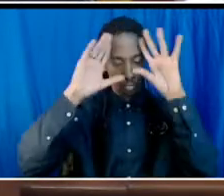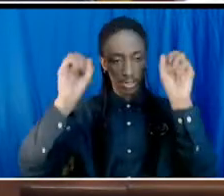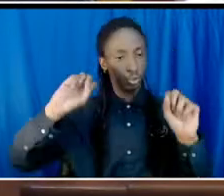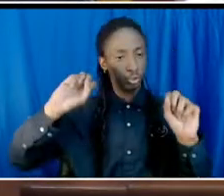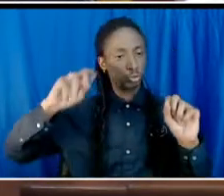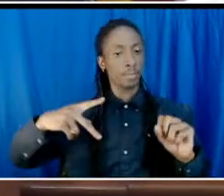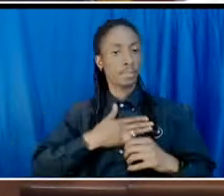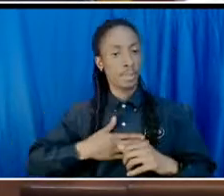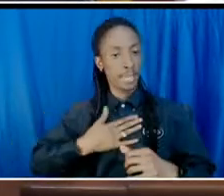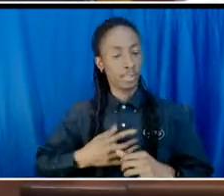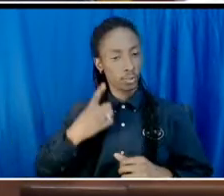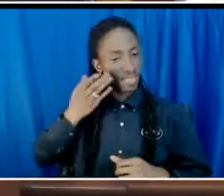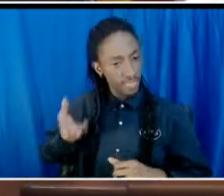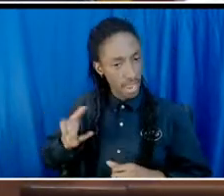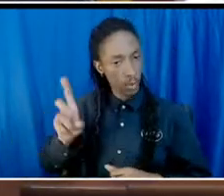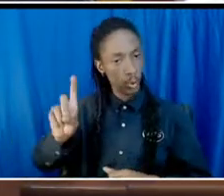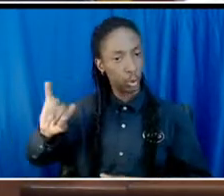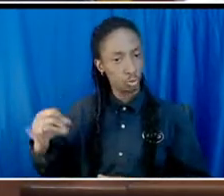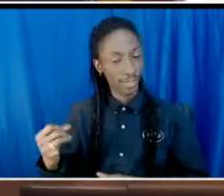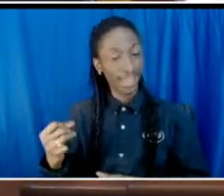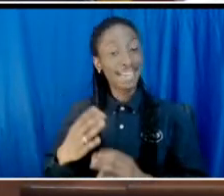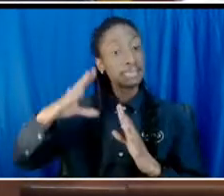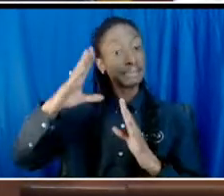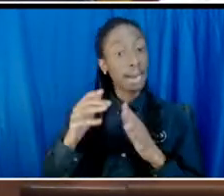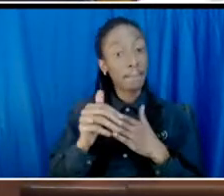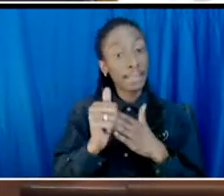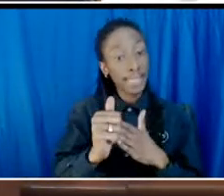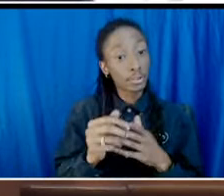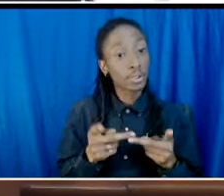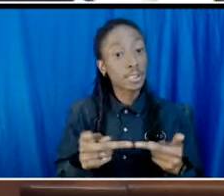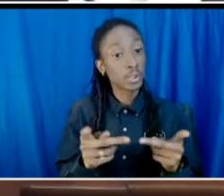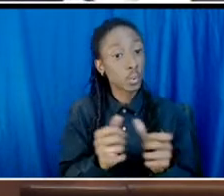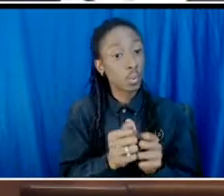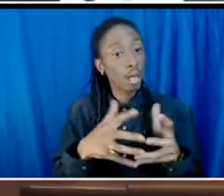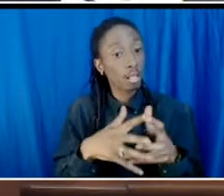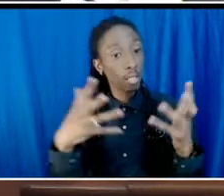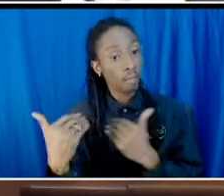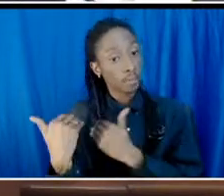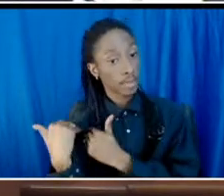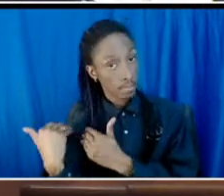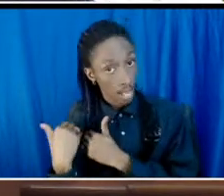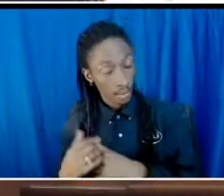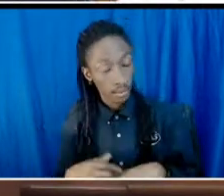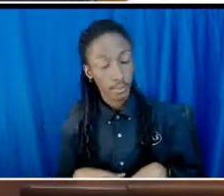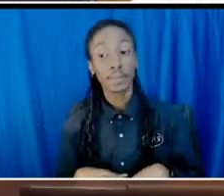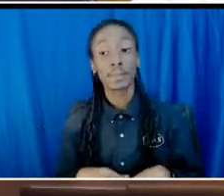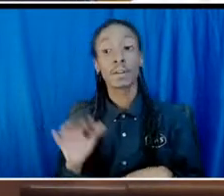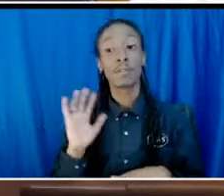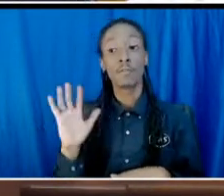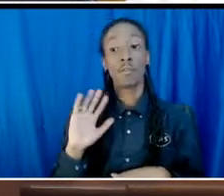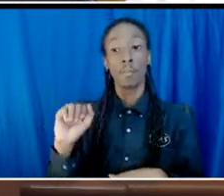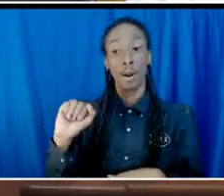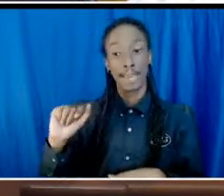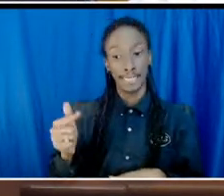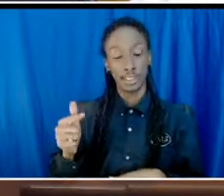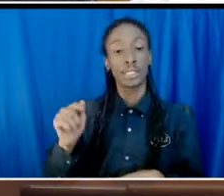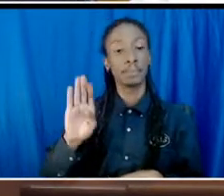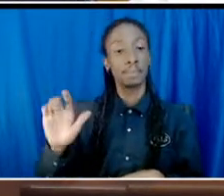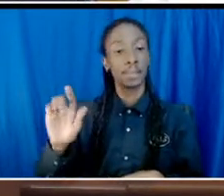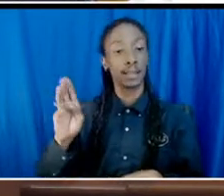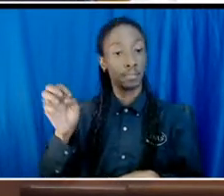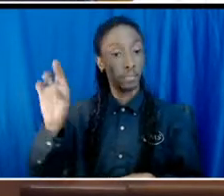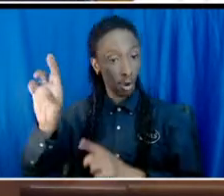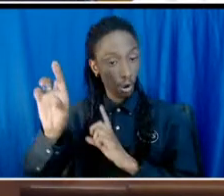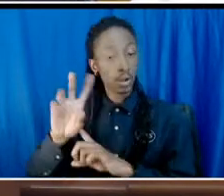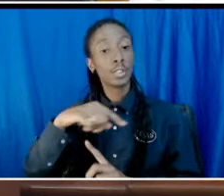Justice in top leadership positions with tremendous responsibilities. Former Attorney General Bill Barr told the Select